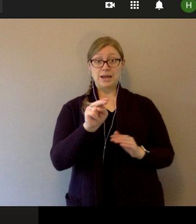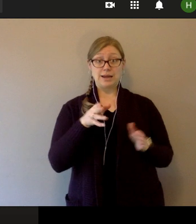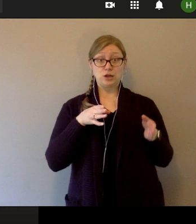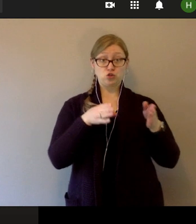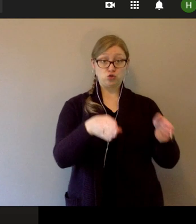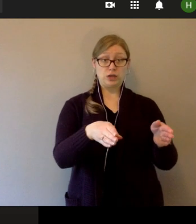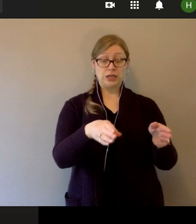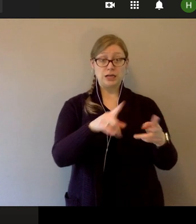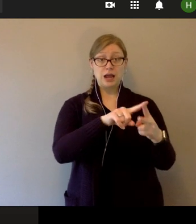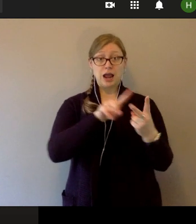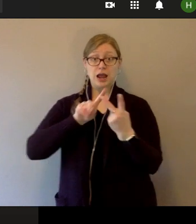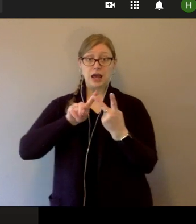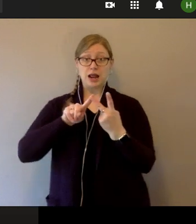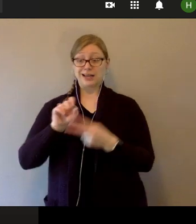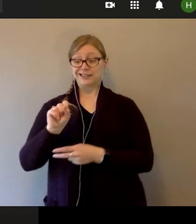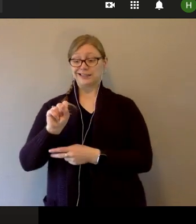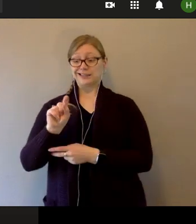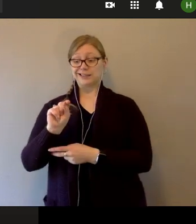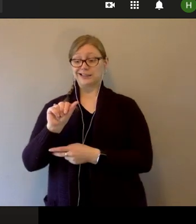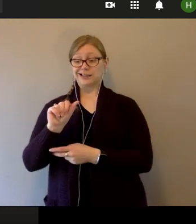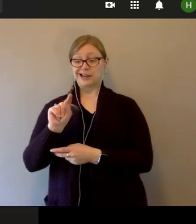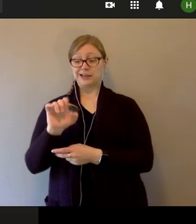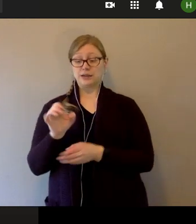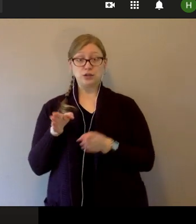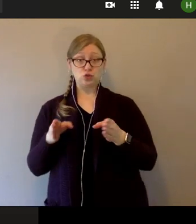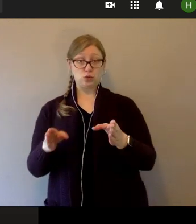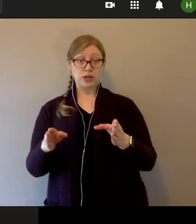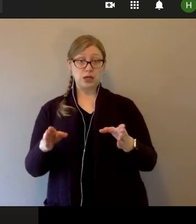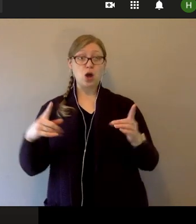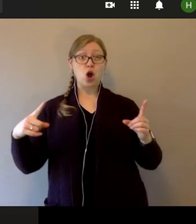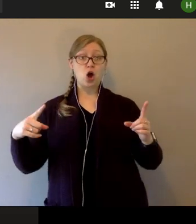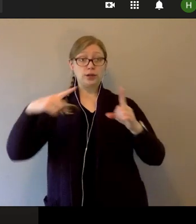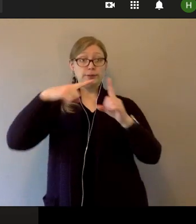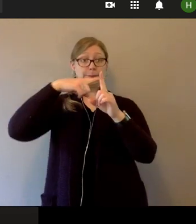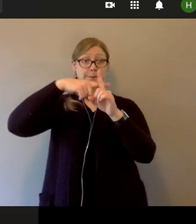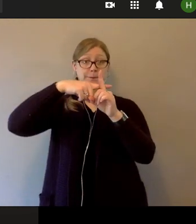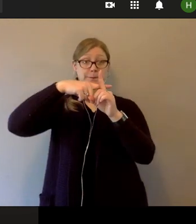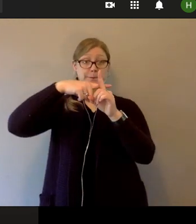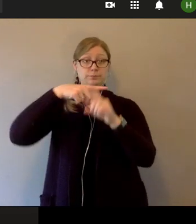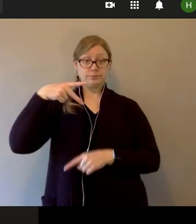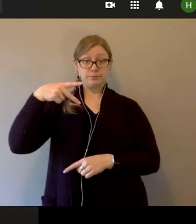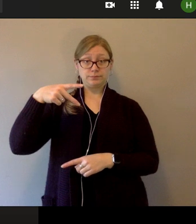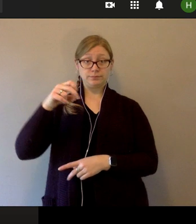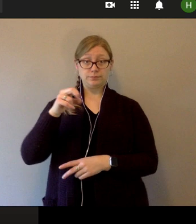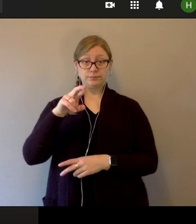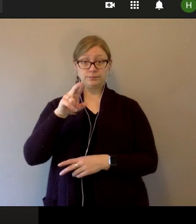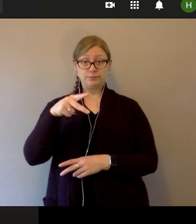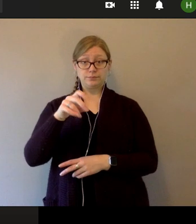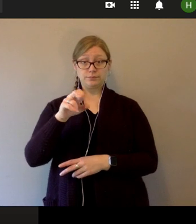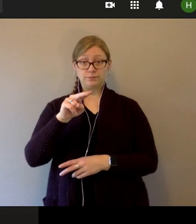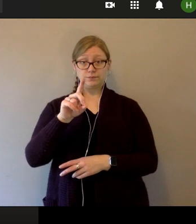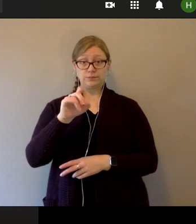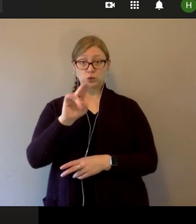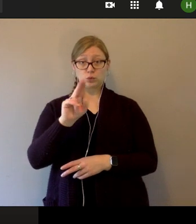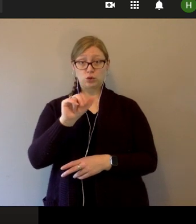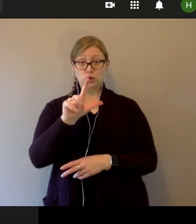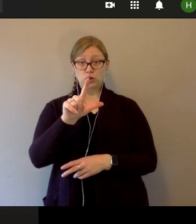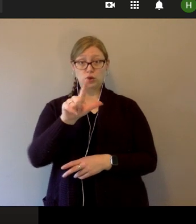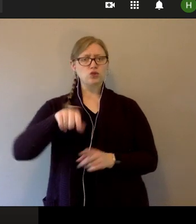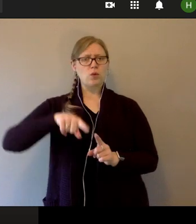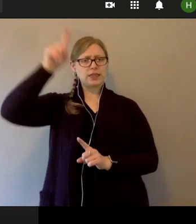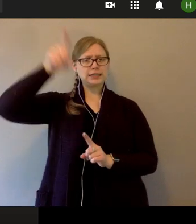let's see if we can draw something like that. So Main Street and State Street. So we'll call that Main, and